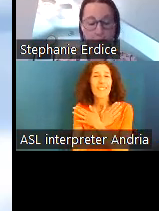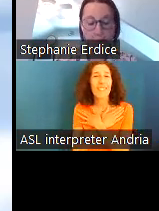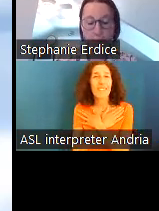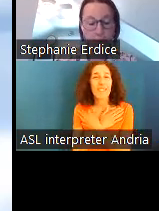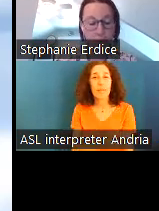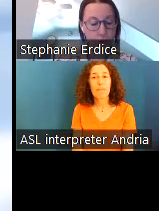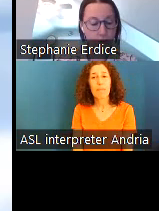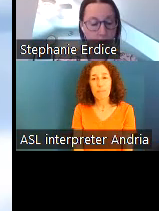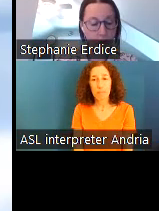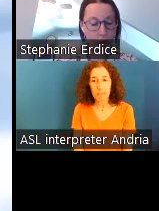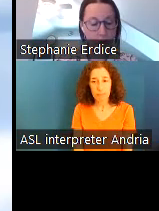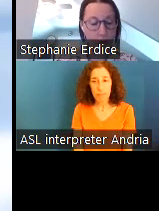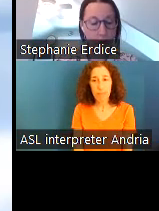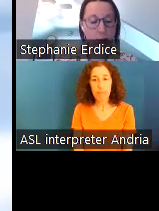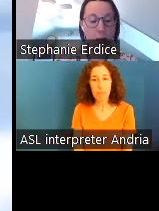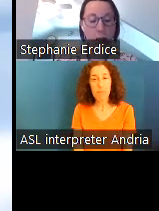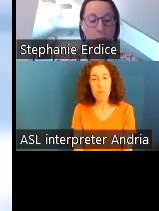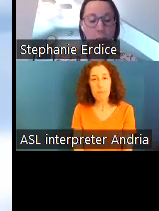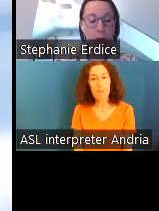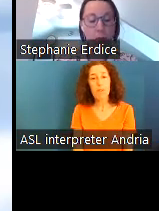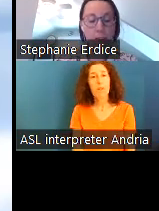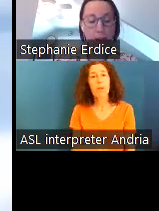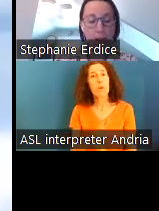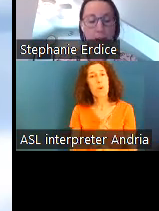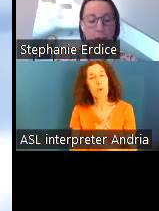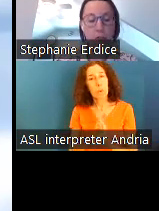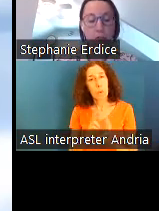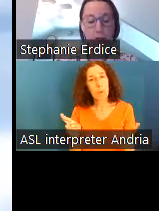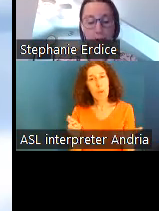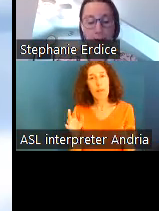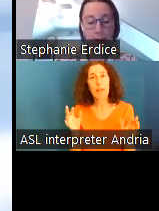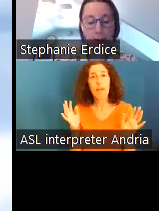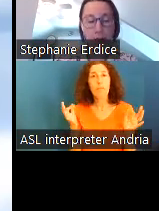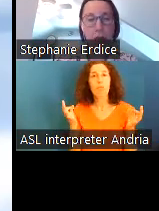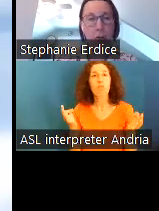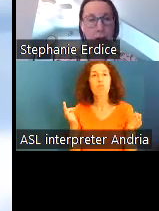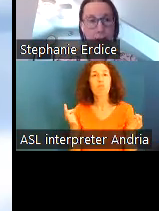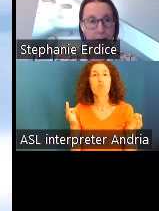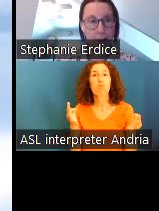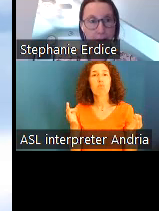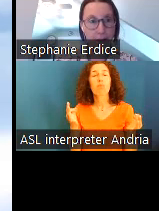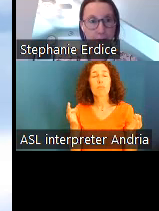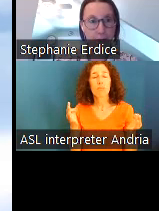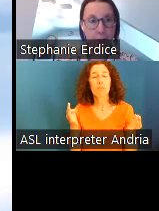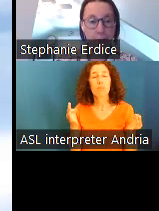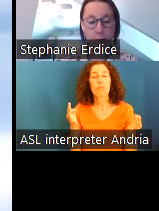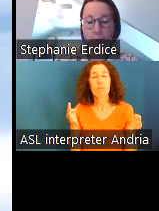soften your gaze or close your eyes, and bring your attention to your inhale and your